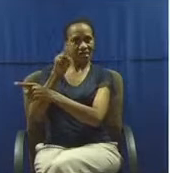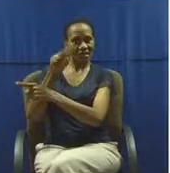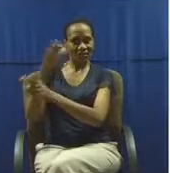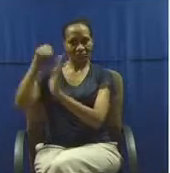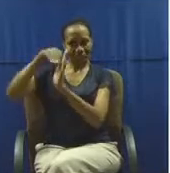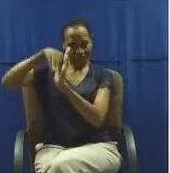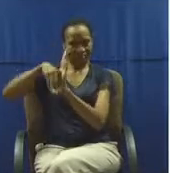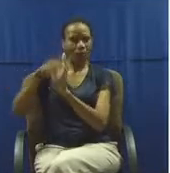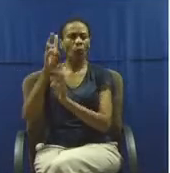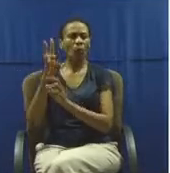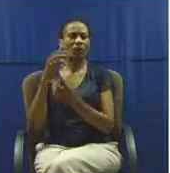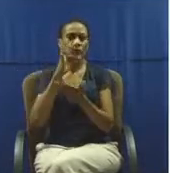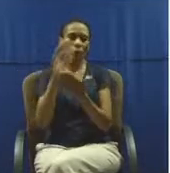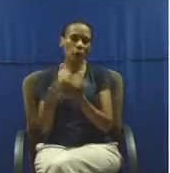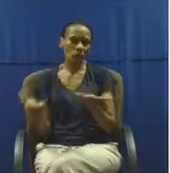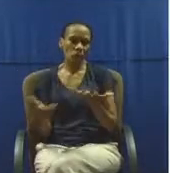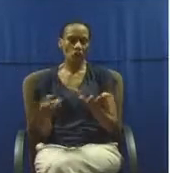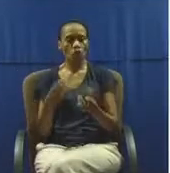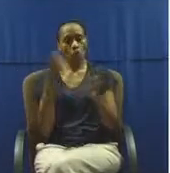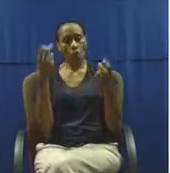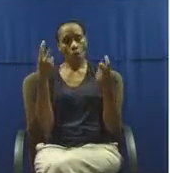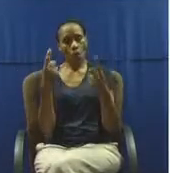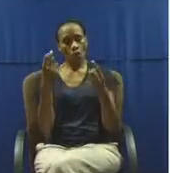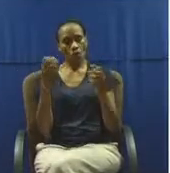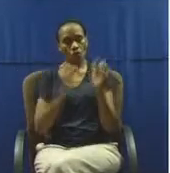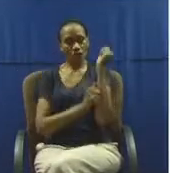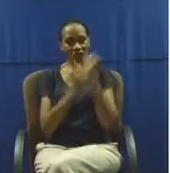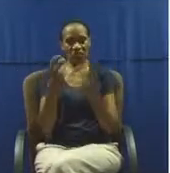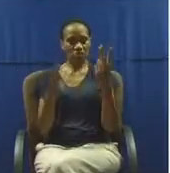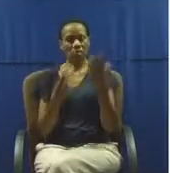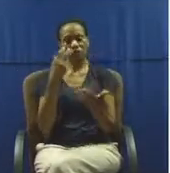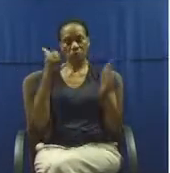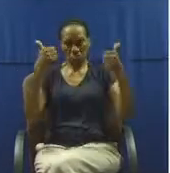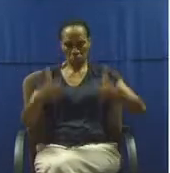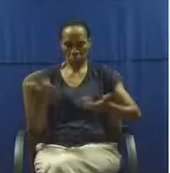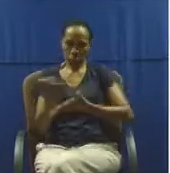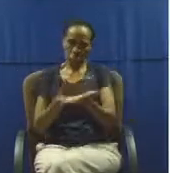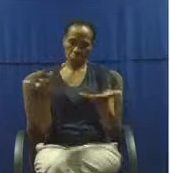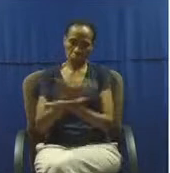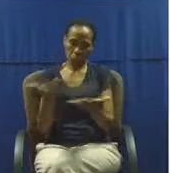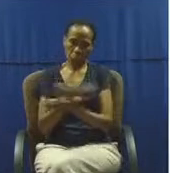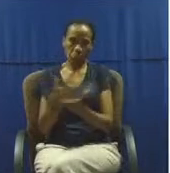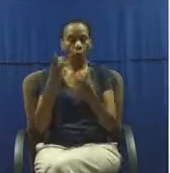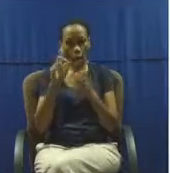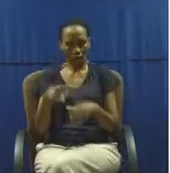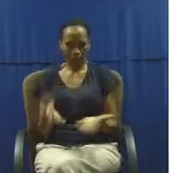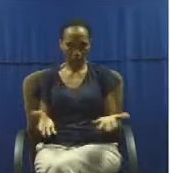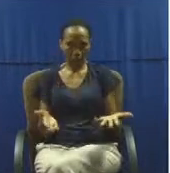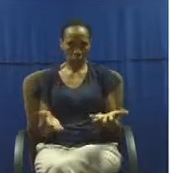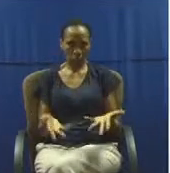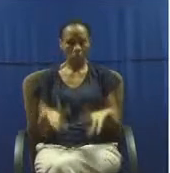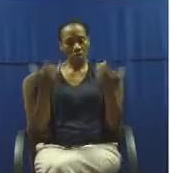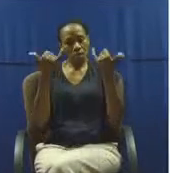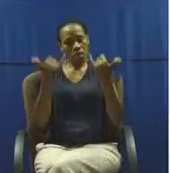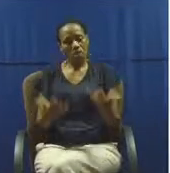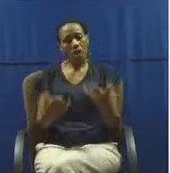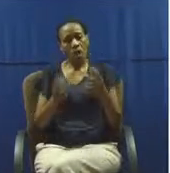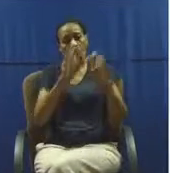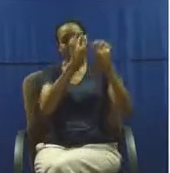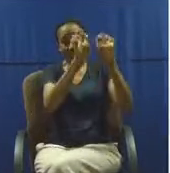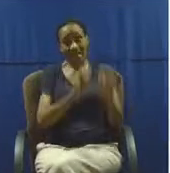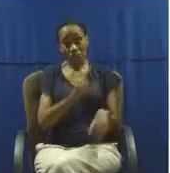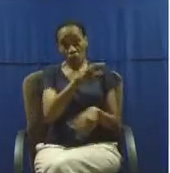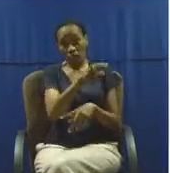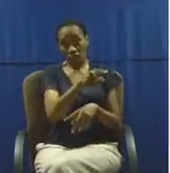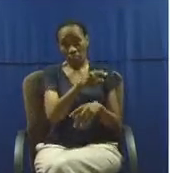and discussions that happen to bring it where it is. Now, Eskom faces its own